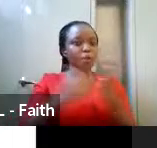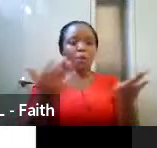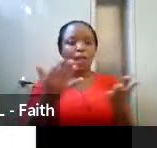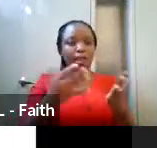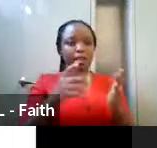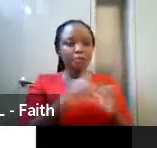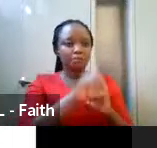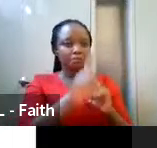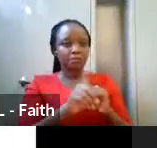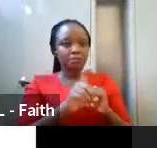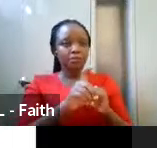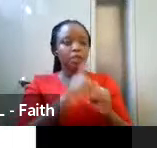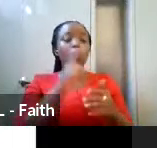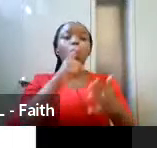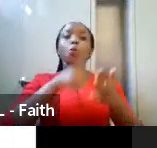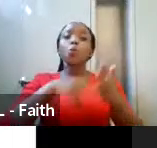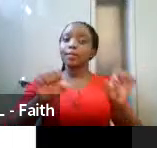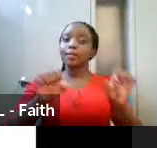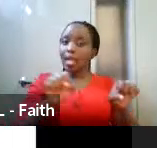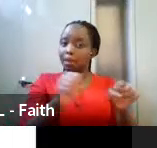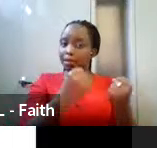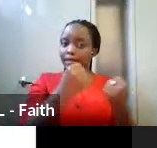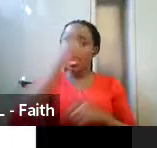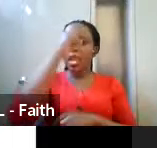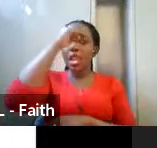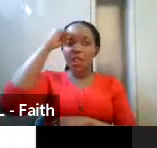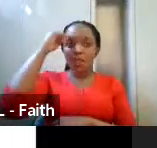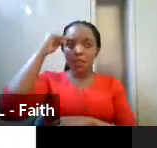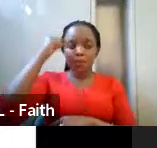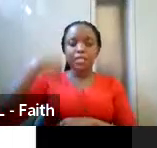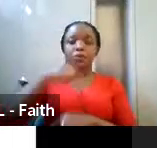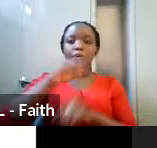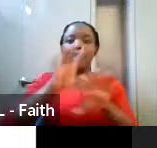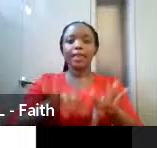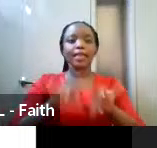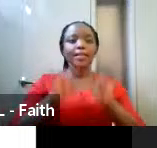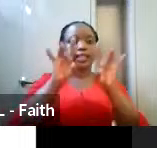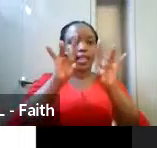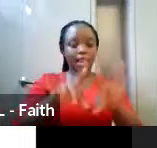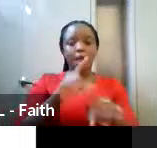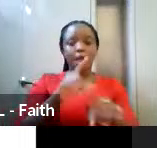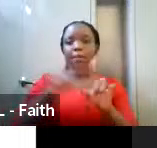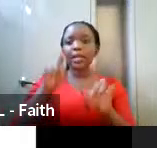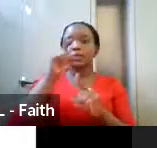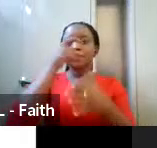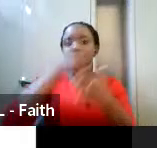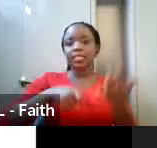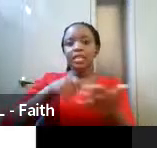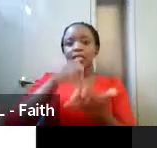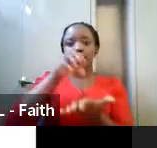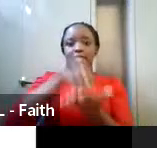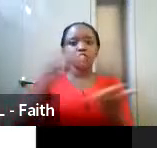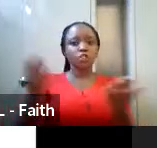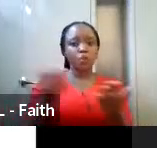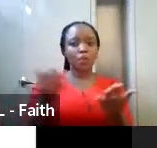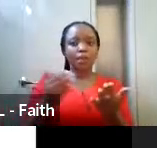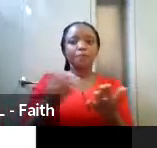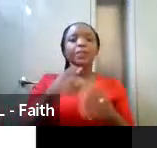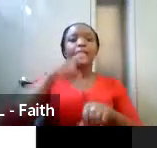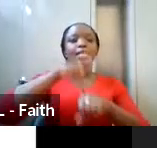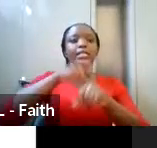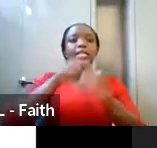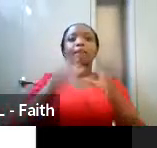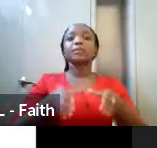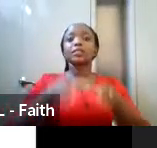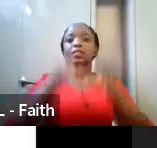Is it Okay, what happened is because we are in Kitengela, but the tax station we are told is at Times Tower, so